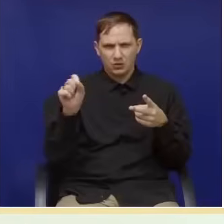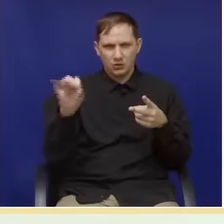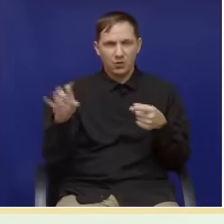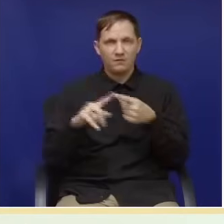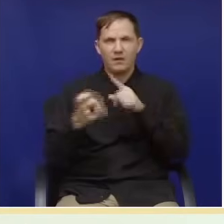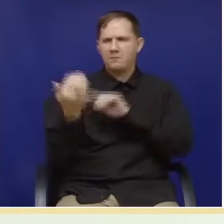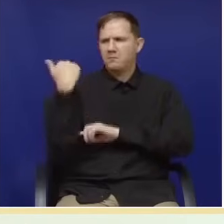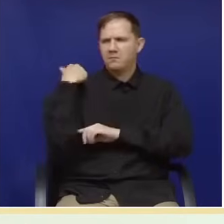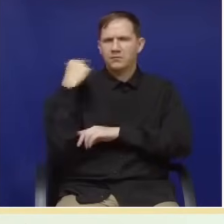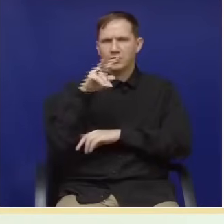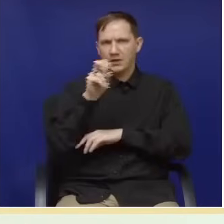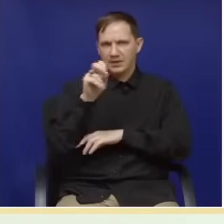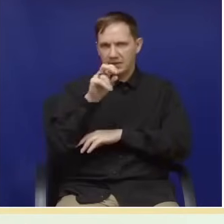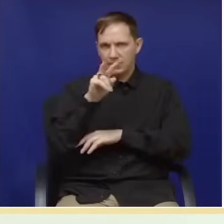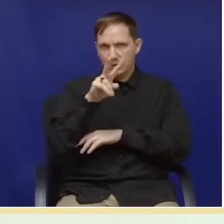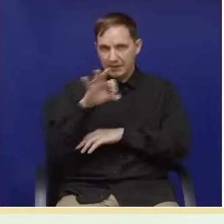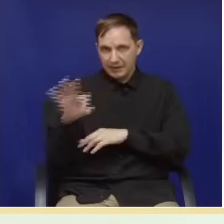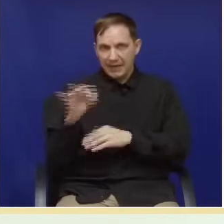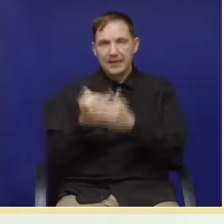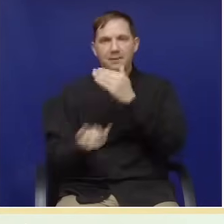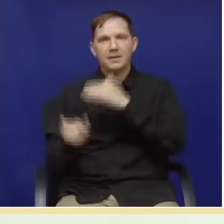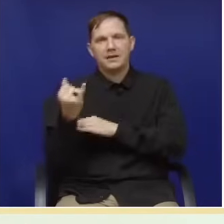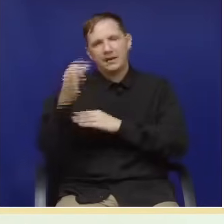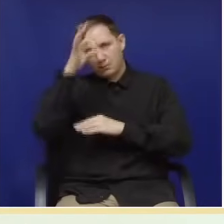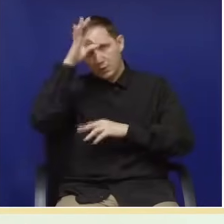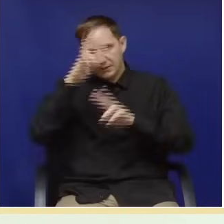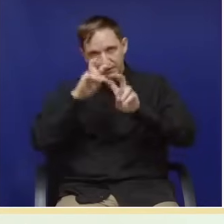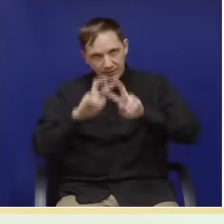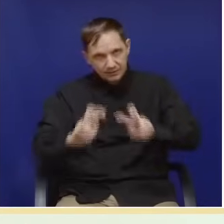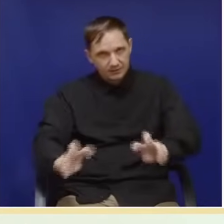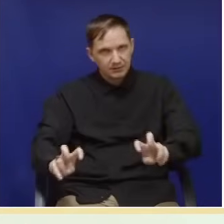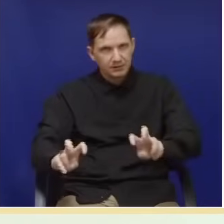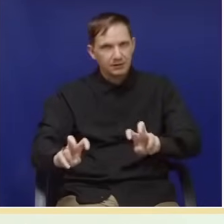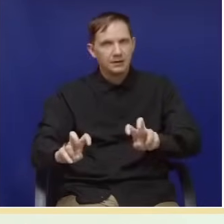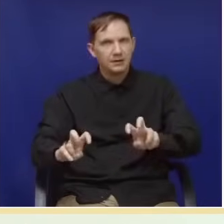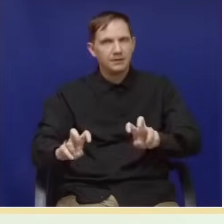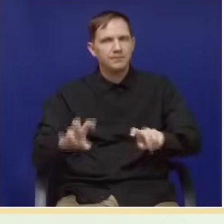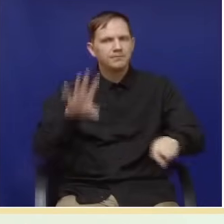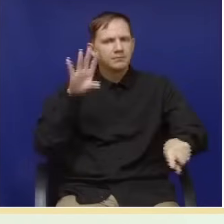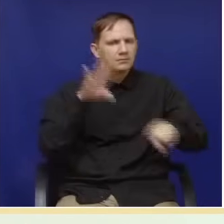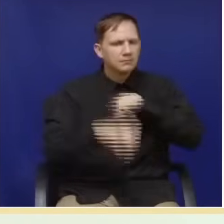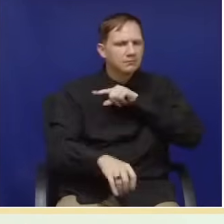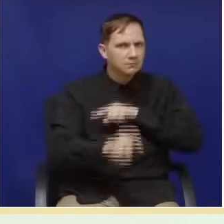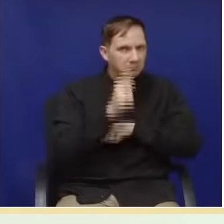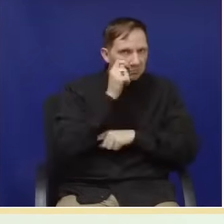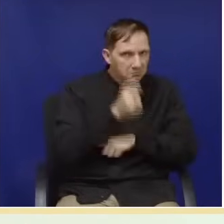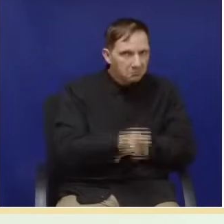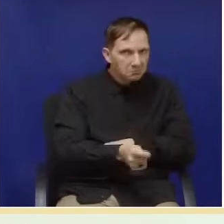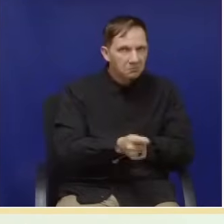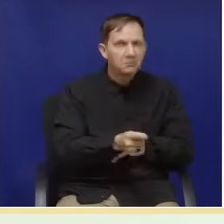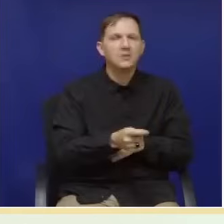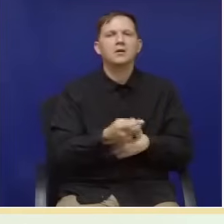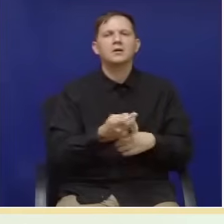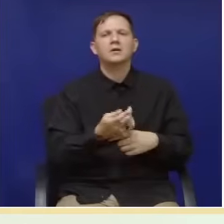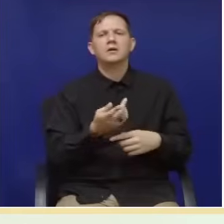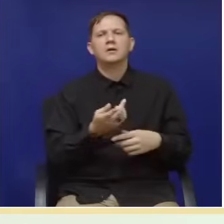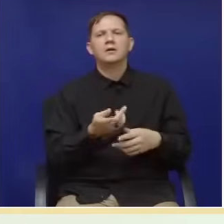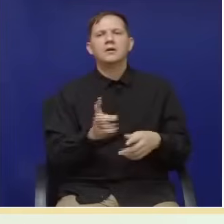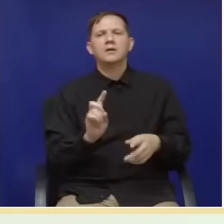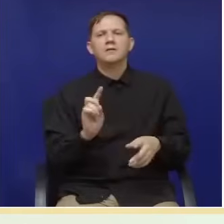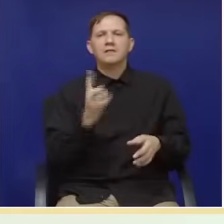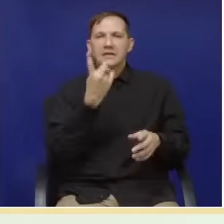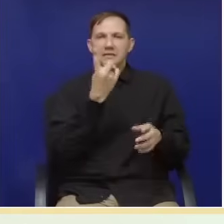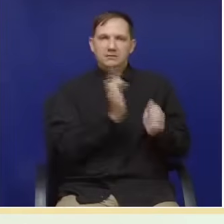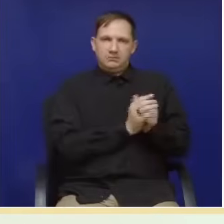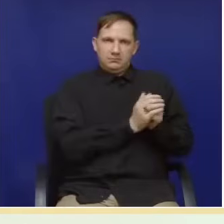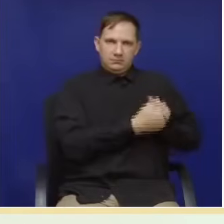2023 Independent Police Investigative Directorate investigation that was initially classified but